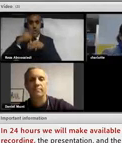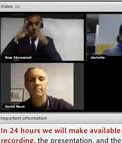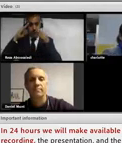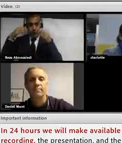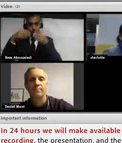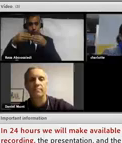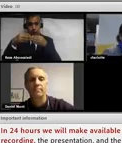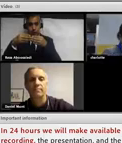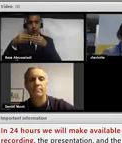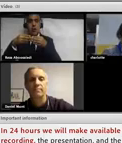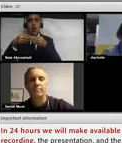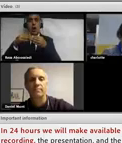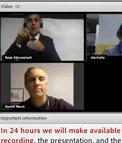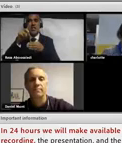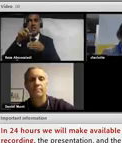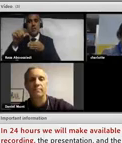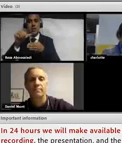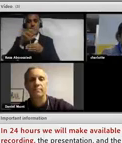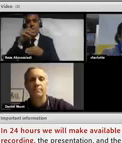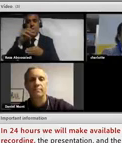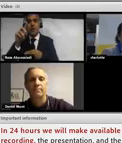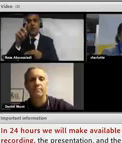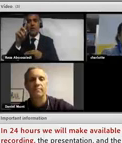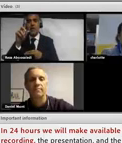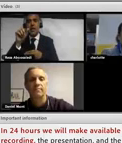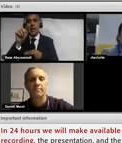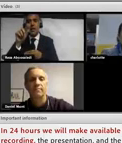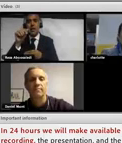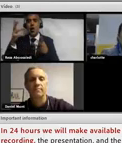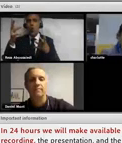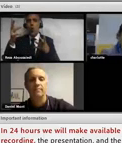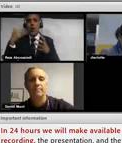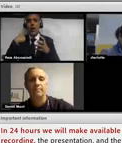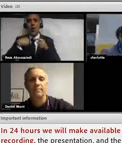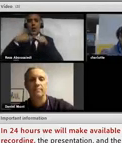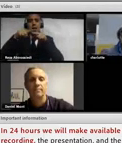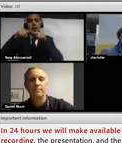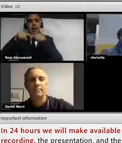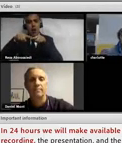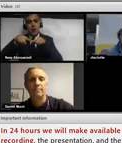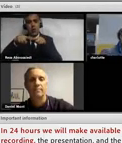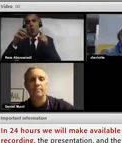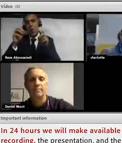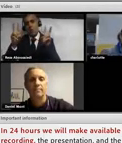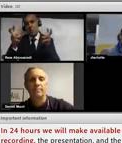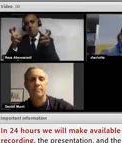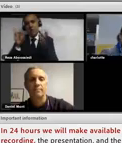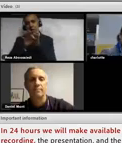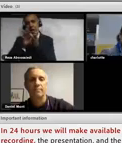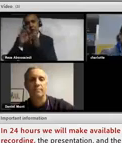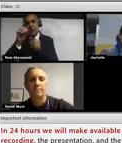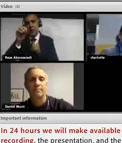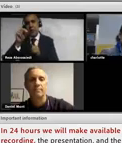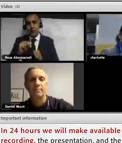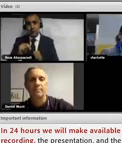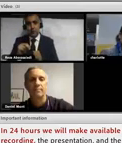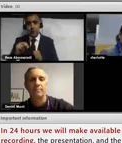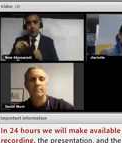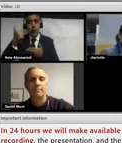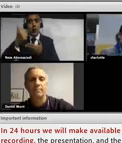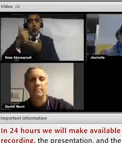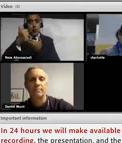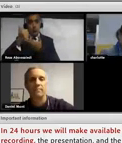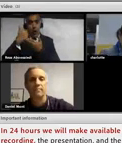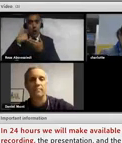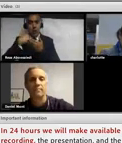is going to be on disability and data. What can we count on? And to help us think